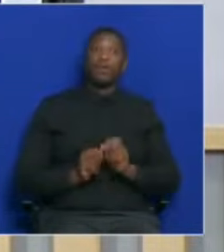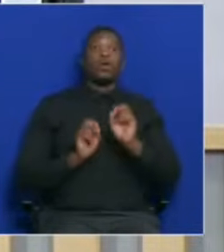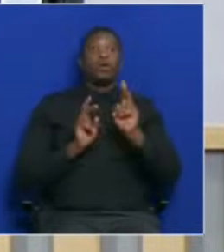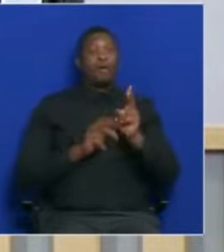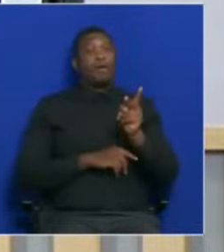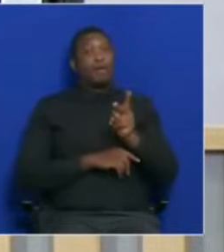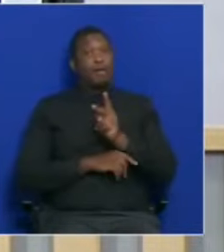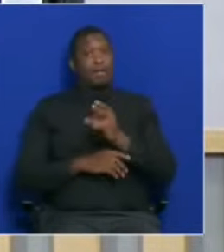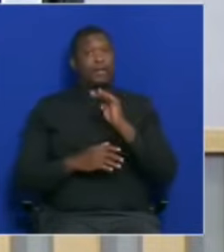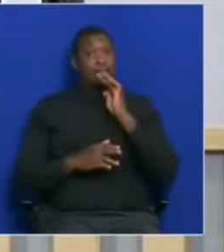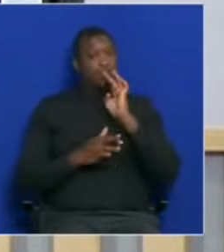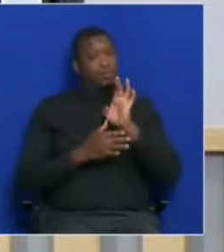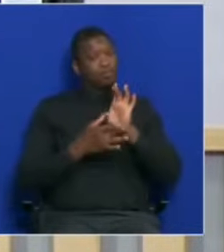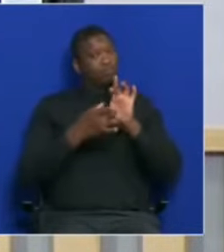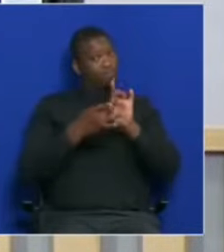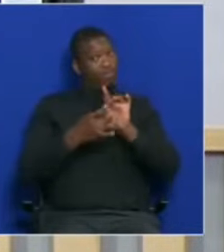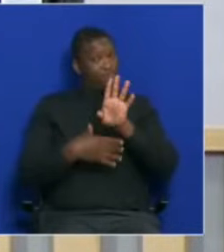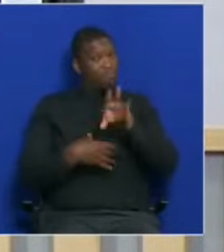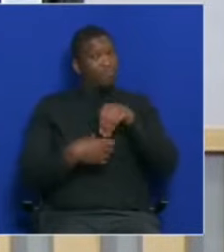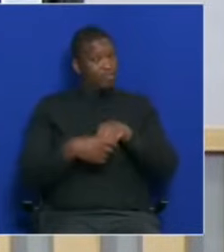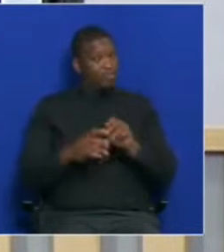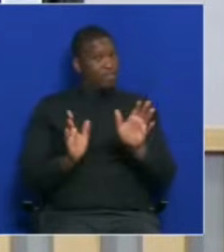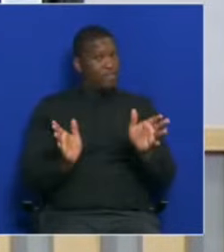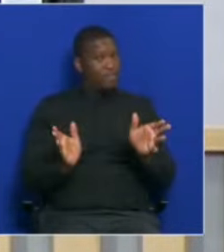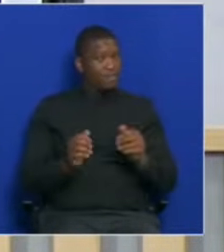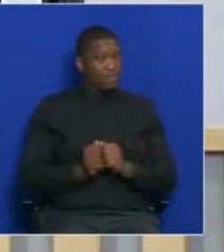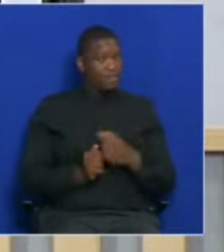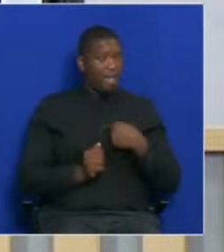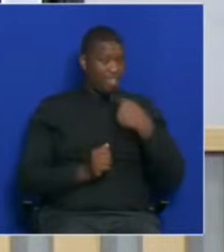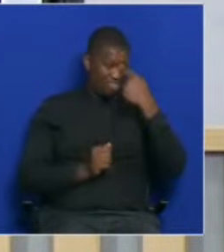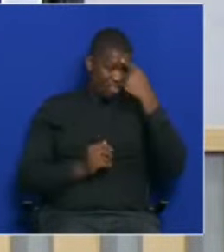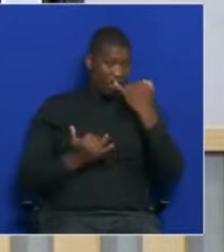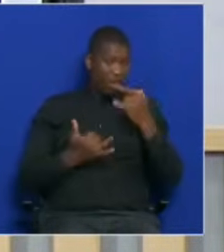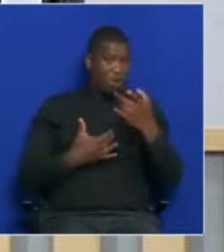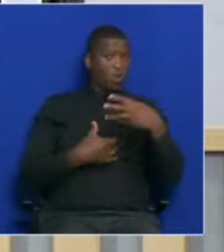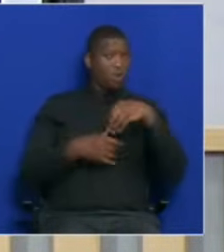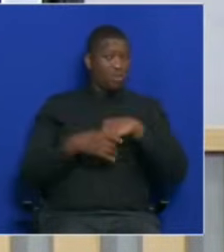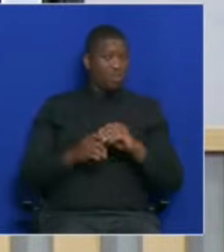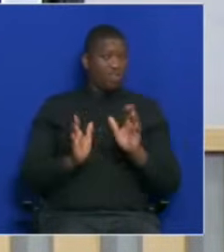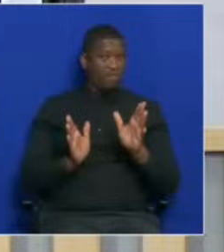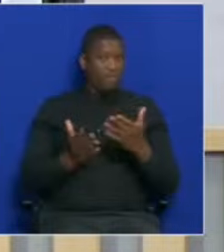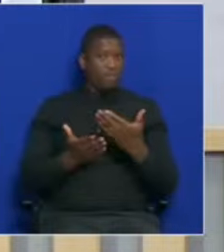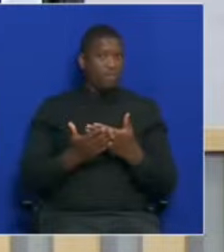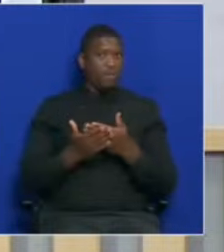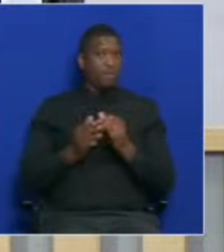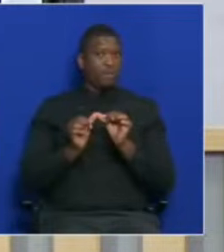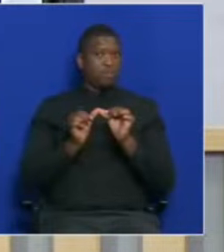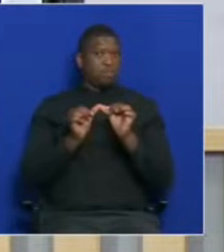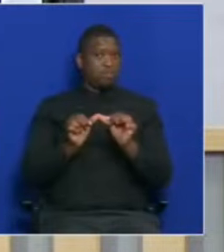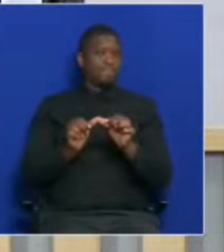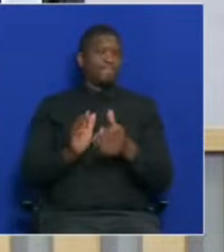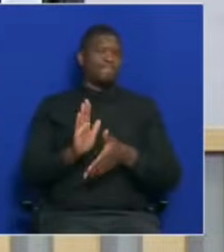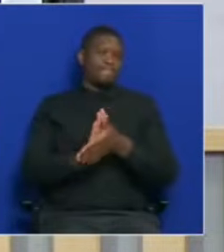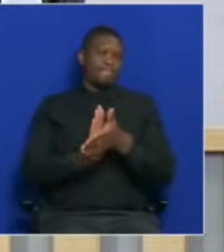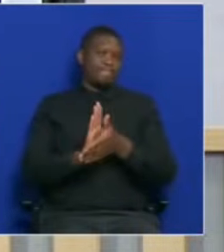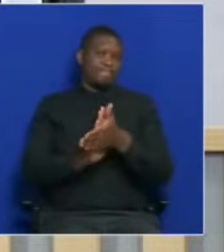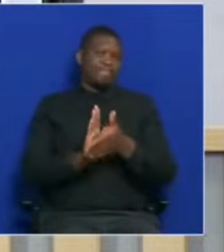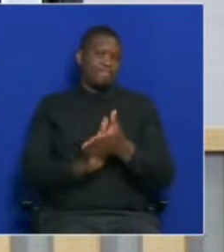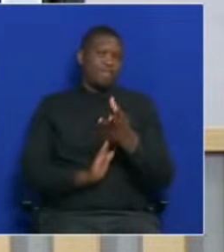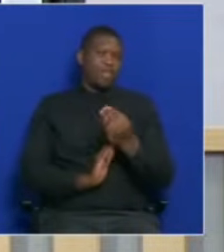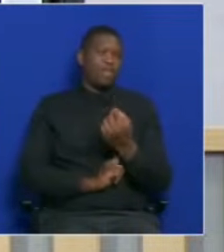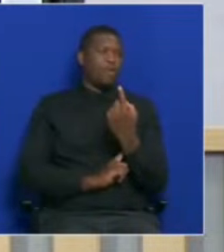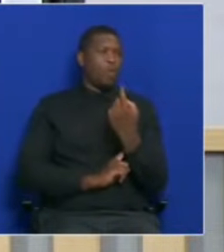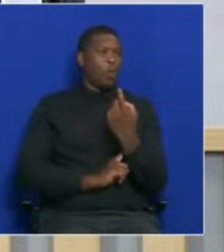involvement. I think now that we know that you were involved, we can move past this, and there's one